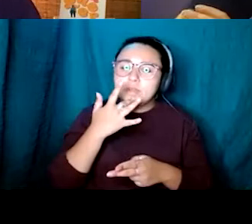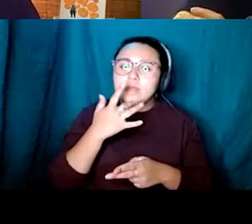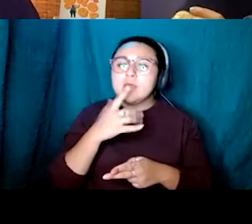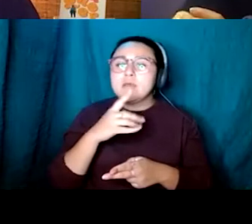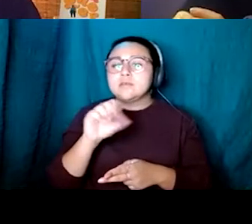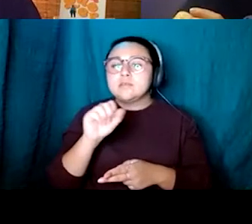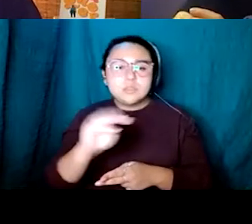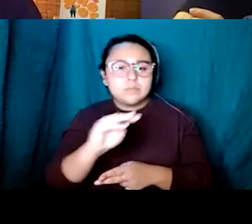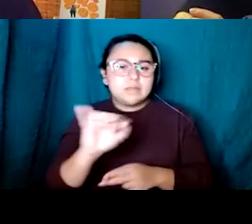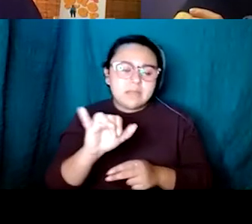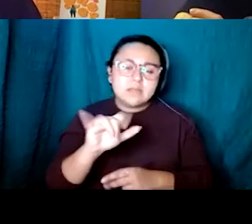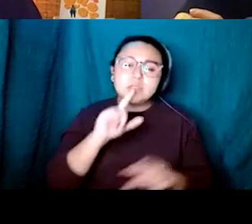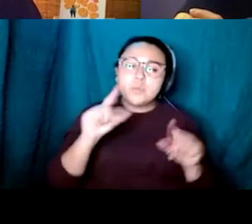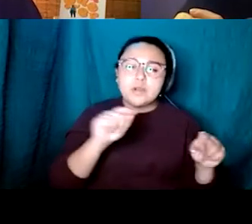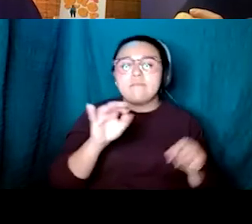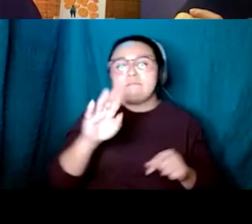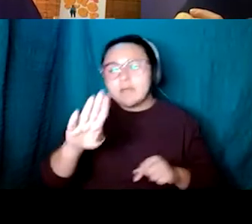doing for Fat Liberation Month.